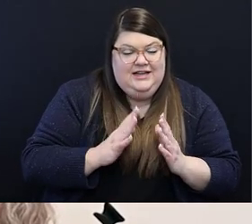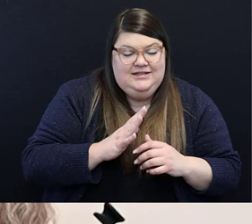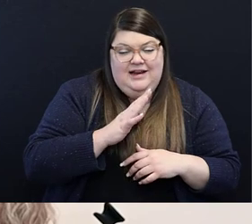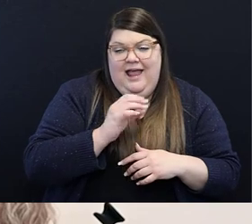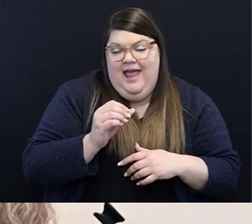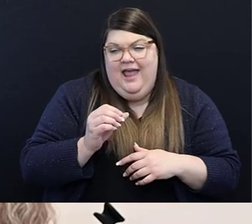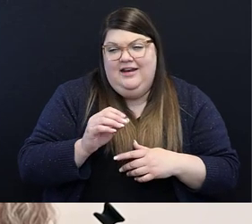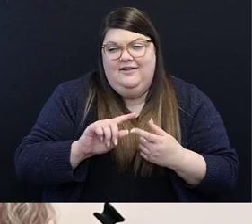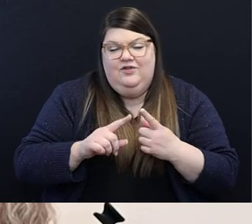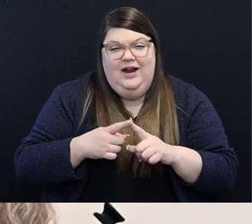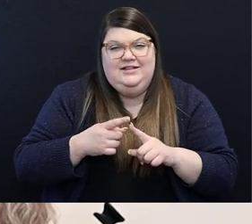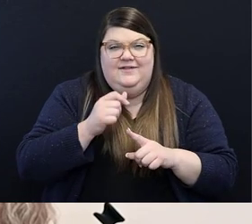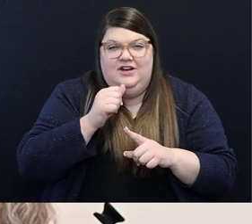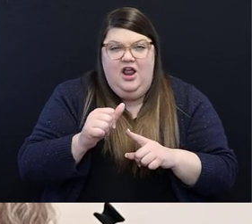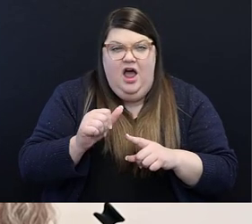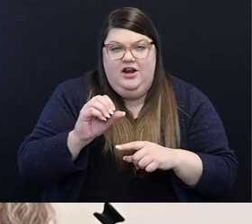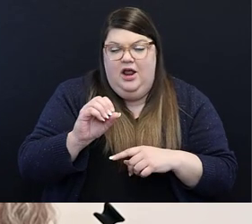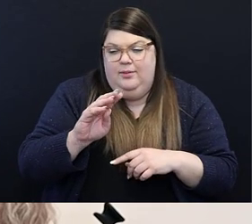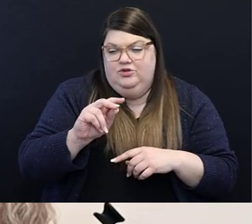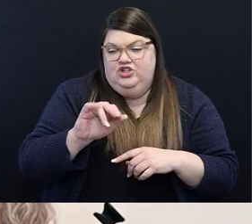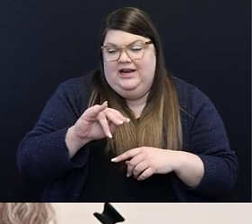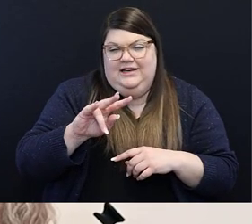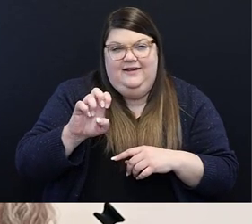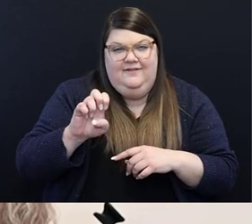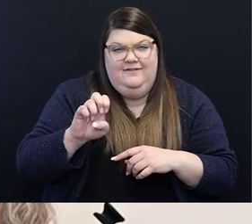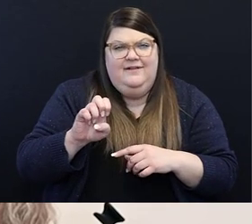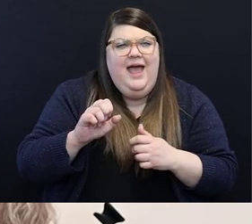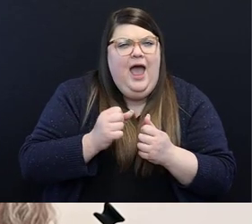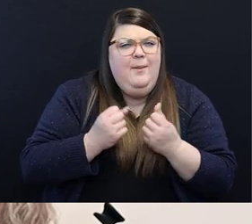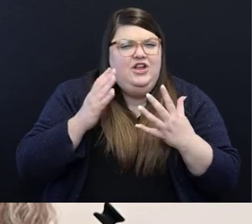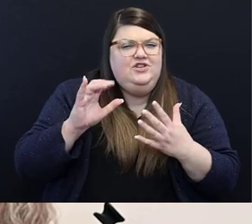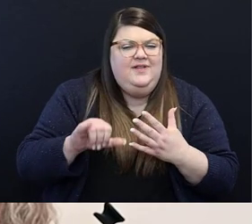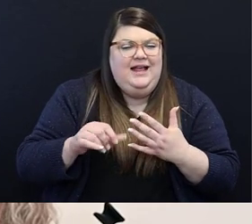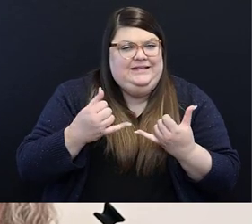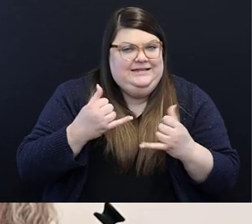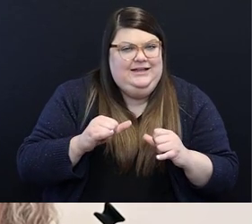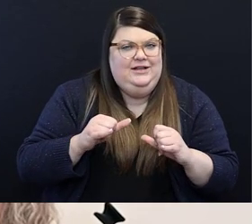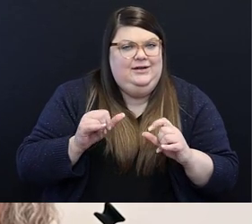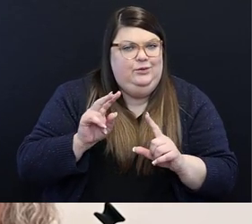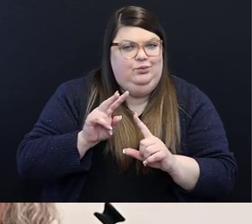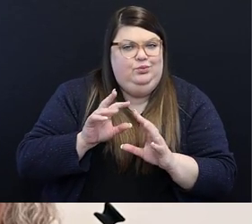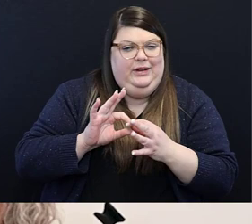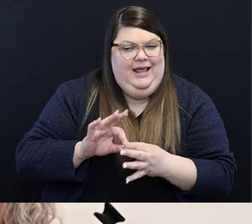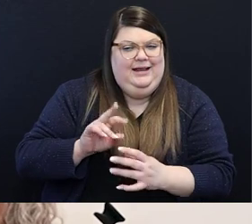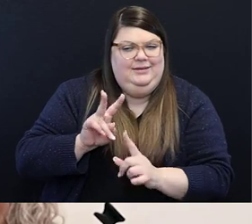Non-Objective, how much of it still feels relevant to you?